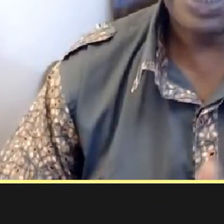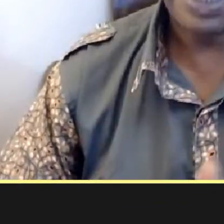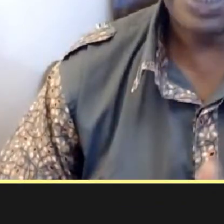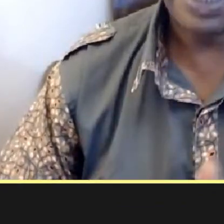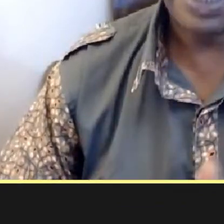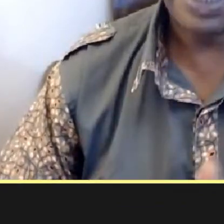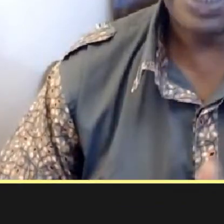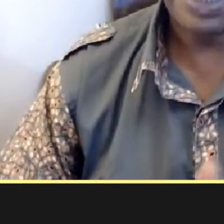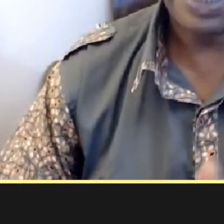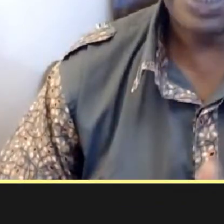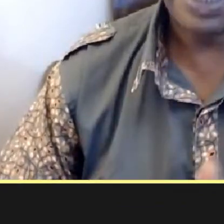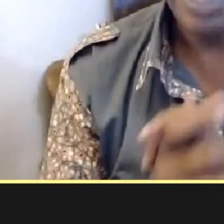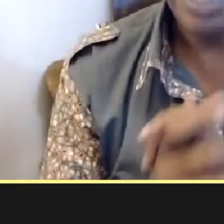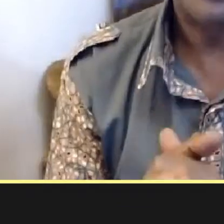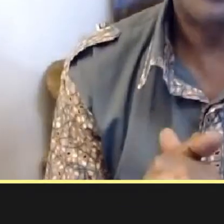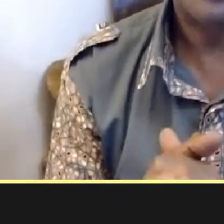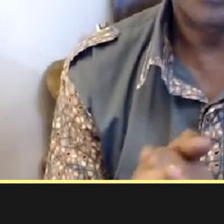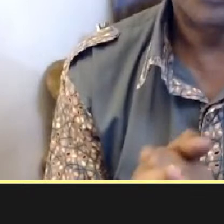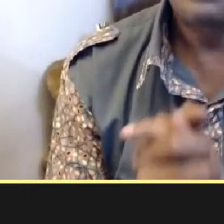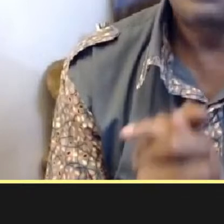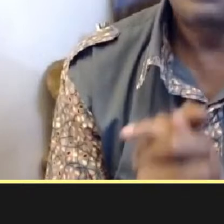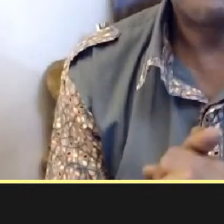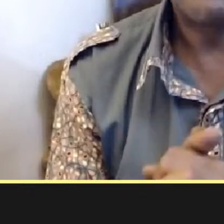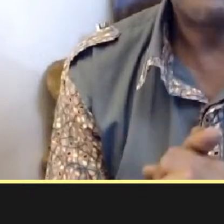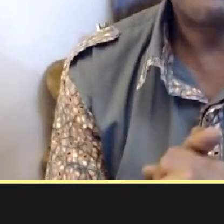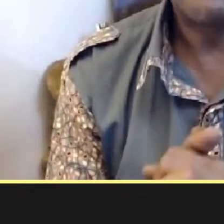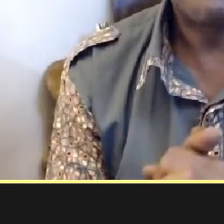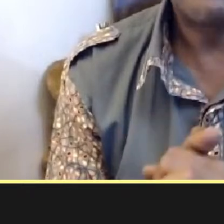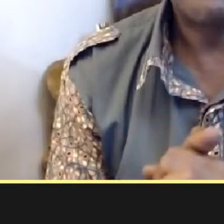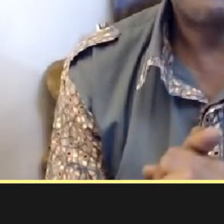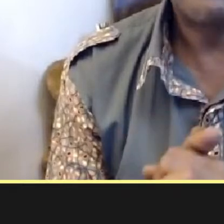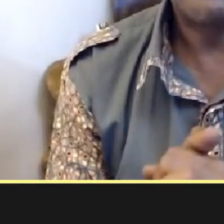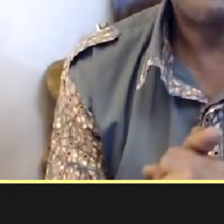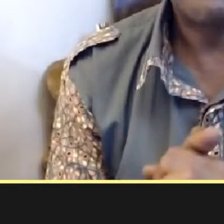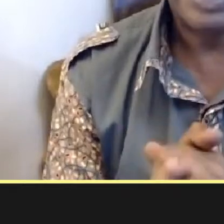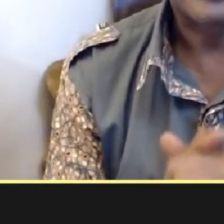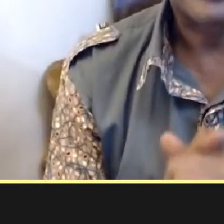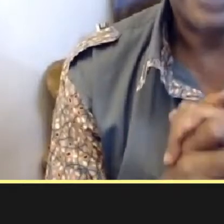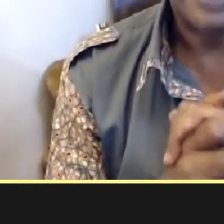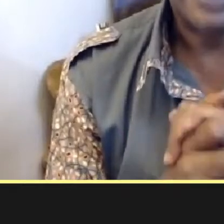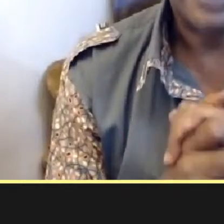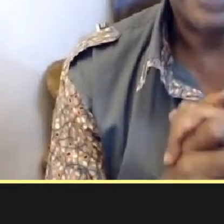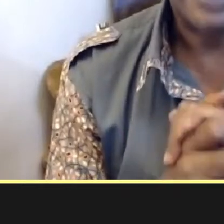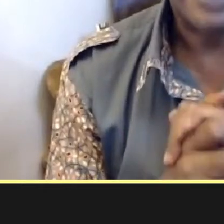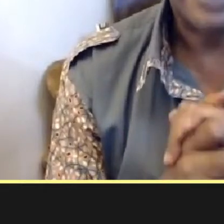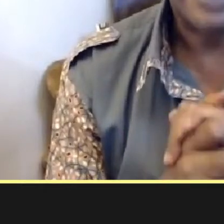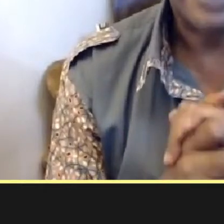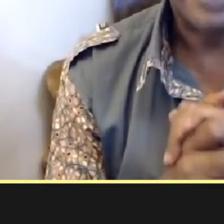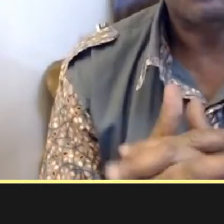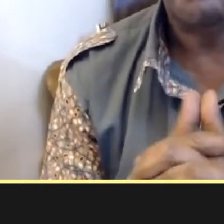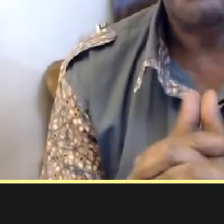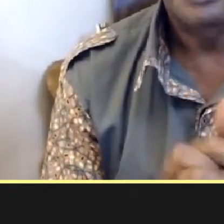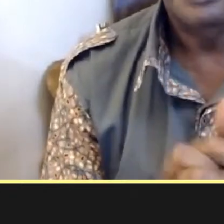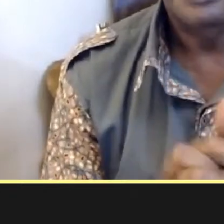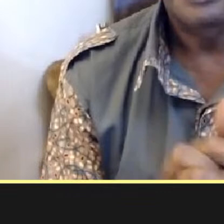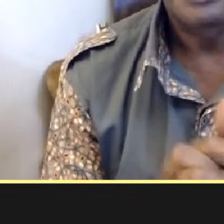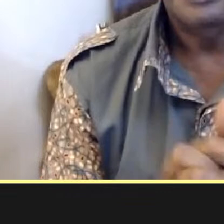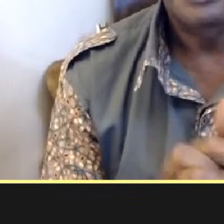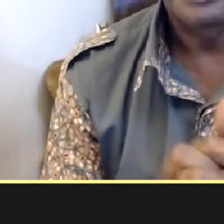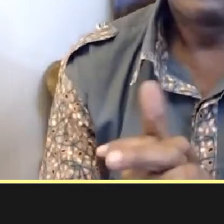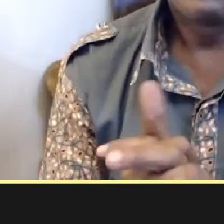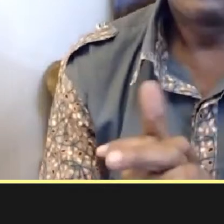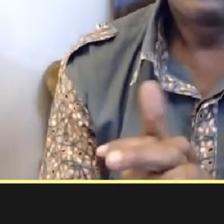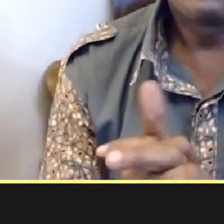their kids. Family Link is absolutely marvelous. Parents love it and they like it very much because it helps them to be